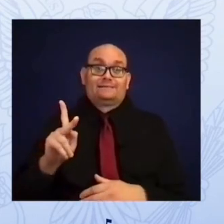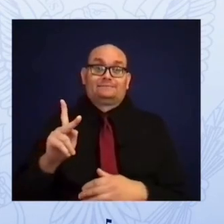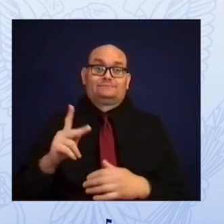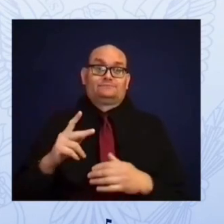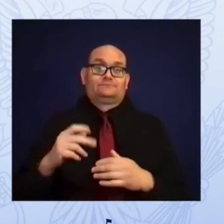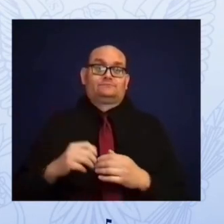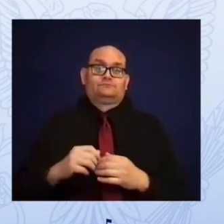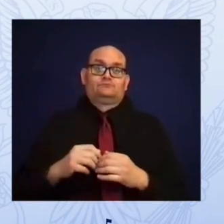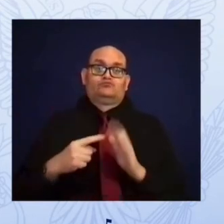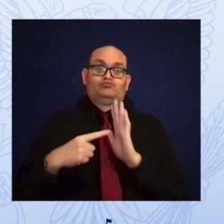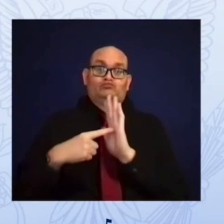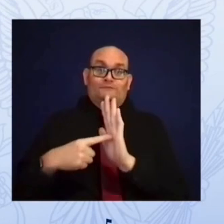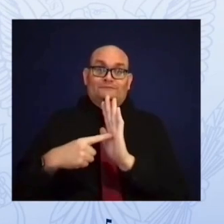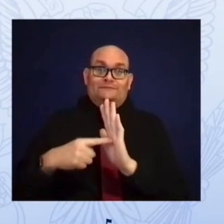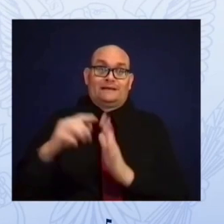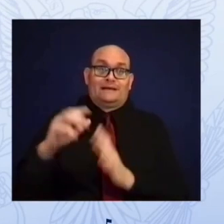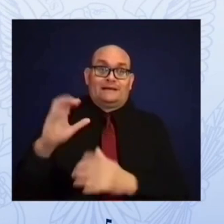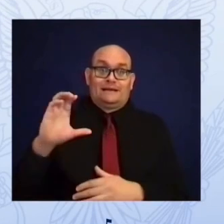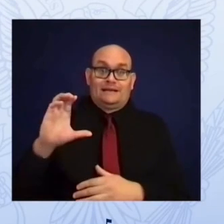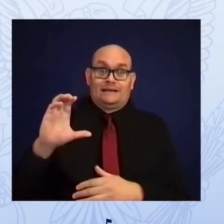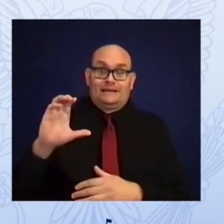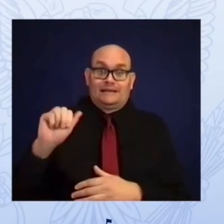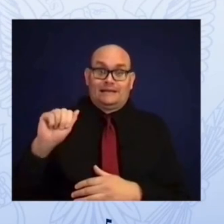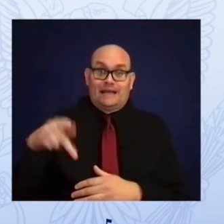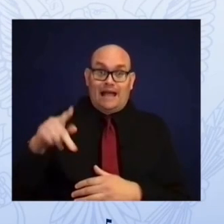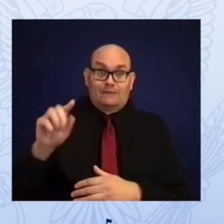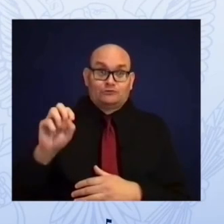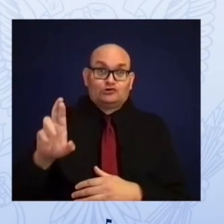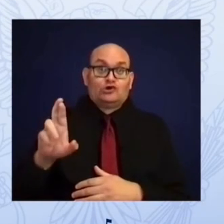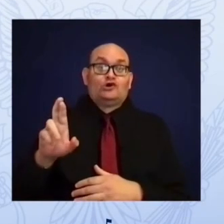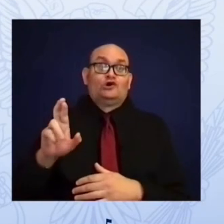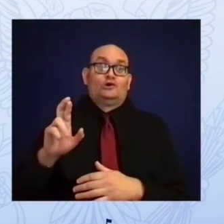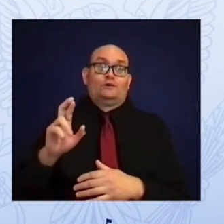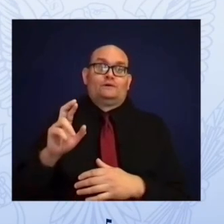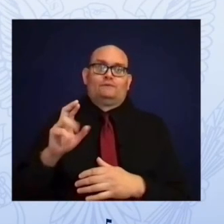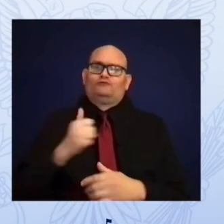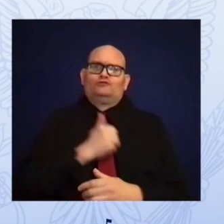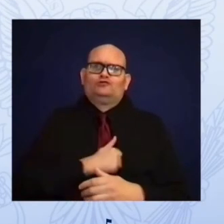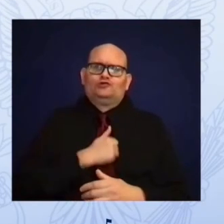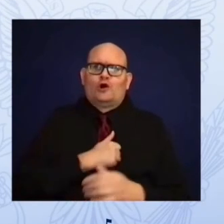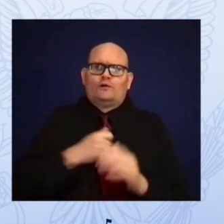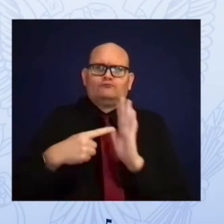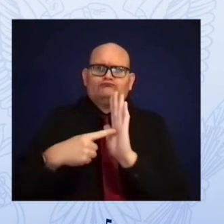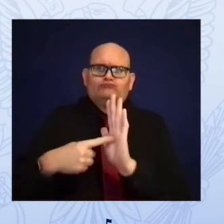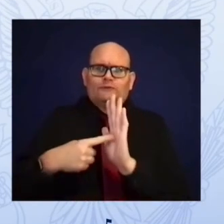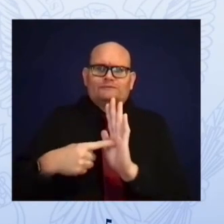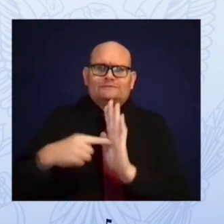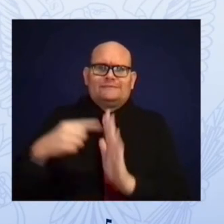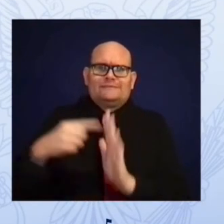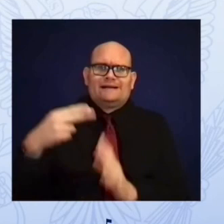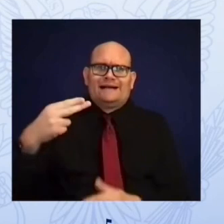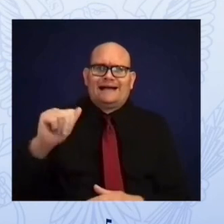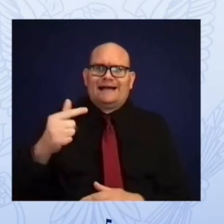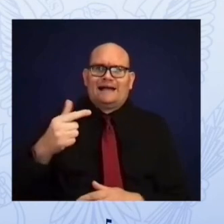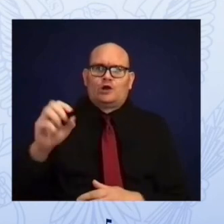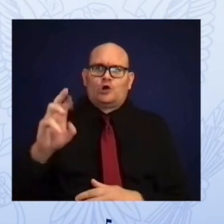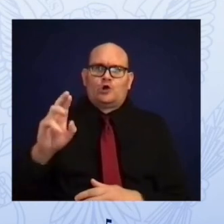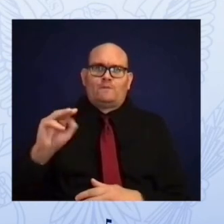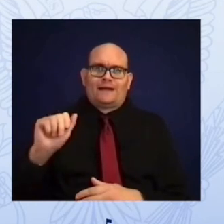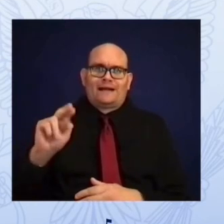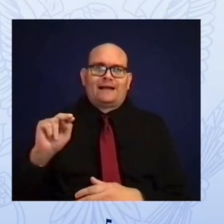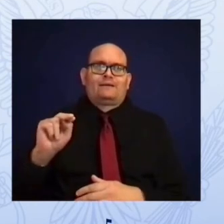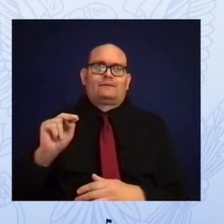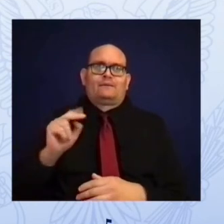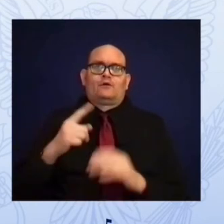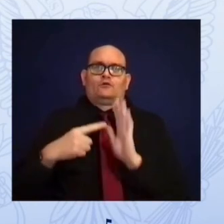Kaptur, no, sorry. Representative Hageman, I know, is here, yeah. And Representative Moskowitz. Yeah. Sorry, we